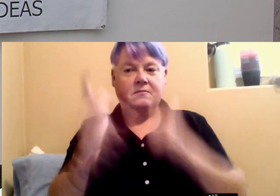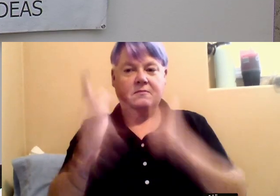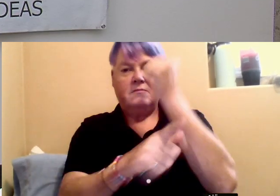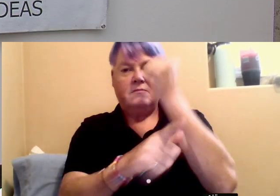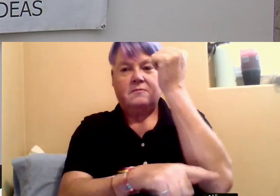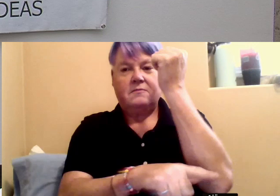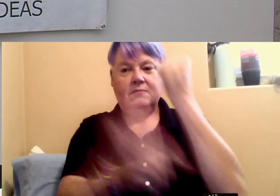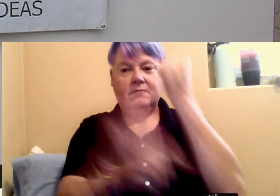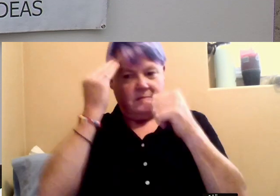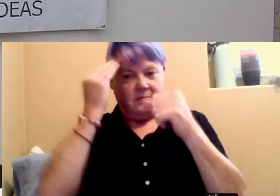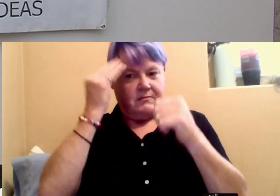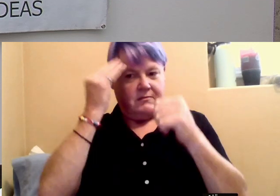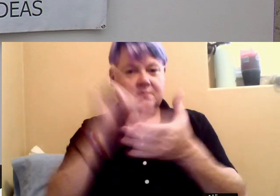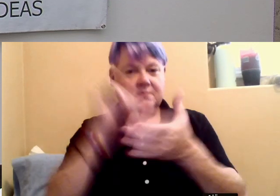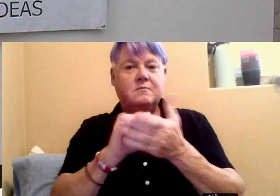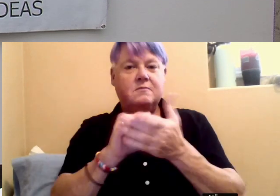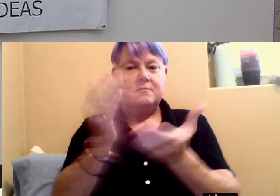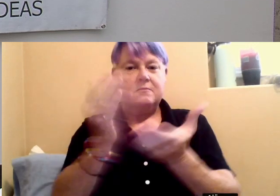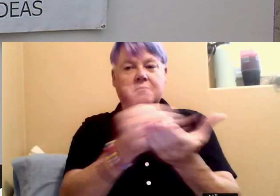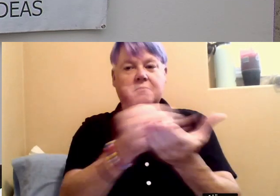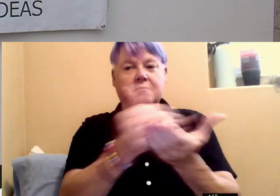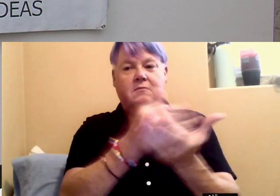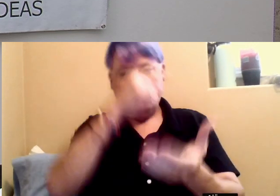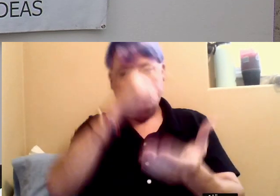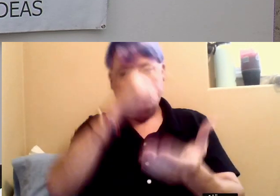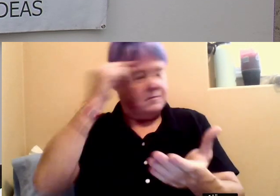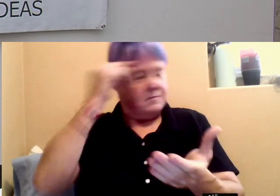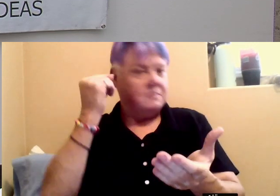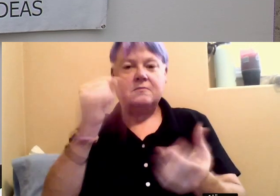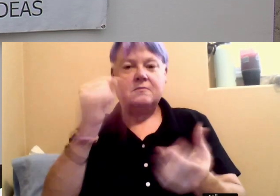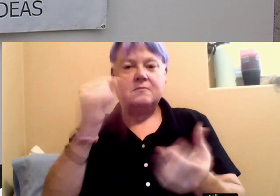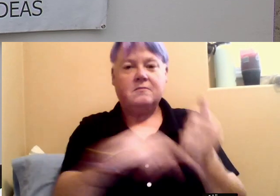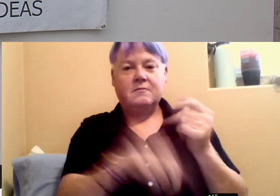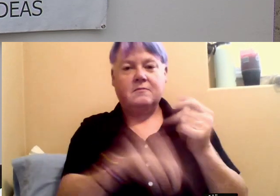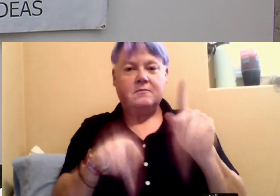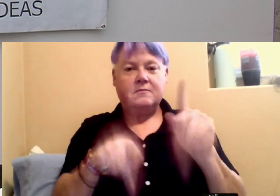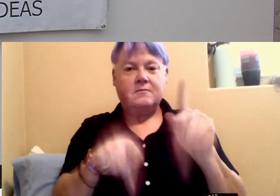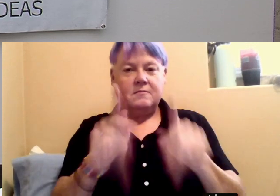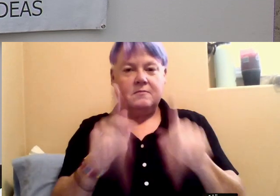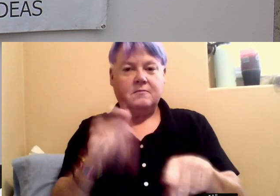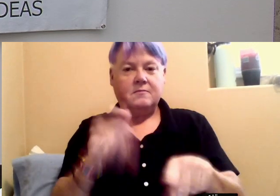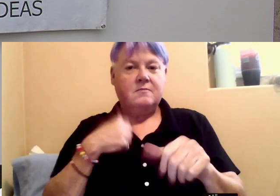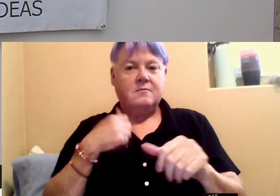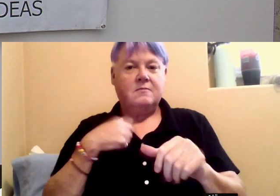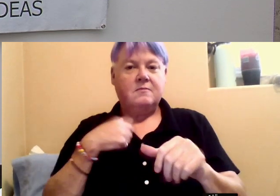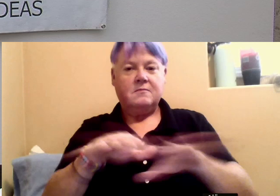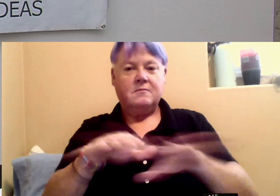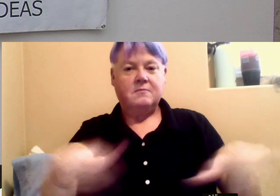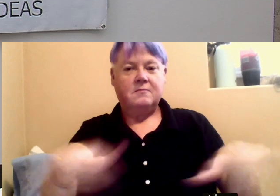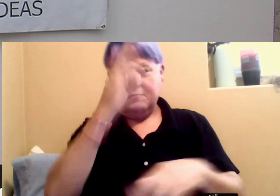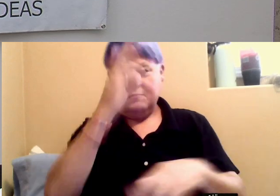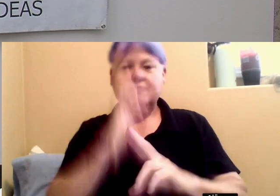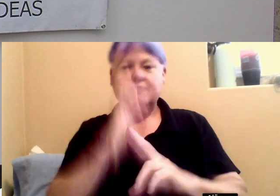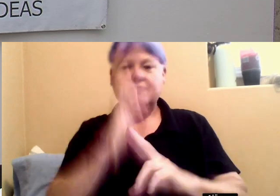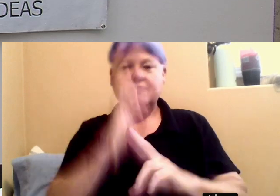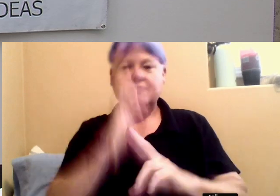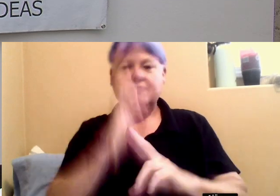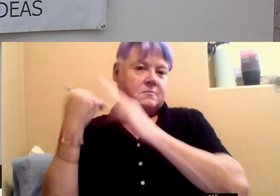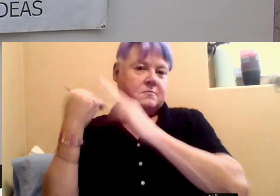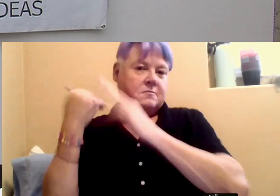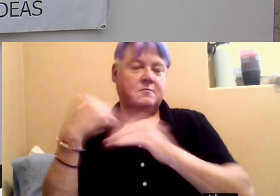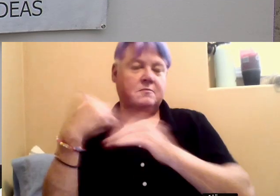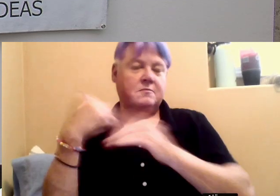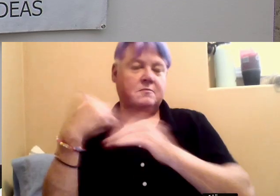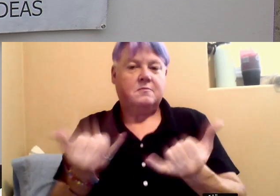gathered on the lands of the Blackfoot people of the Canadian Plains and pays respect to the Blackfoot people past, present, and future,